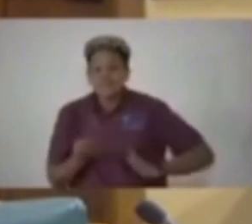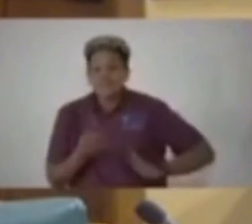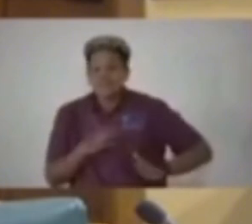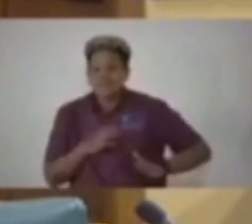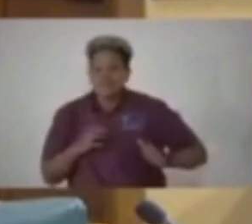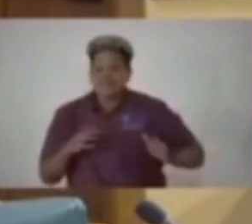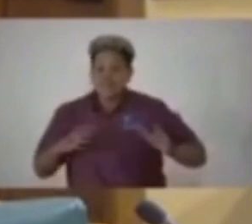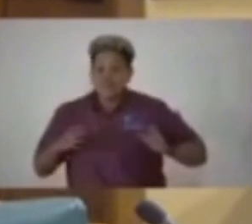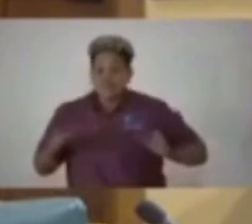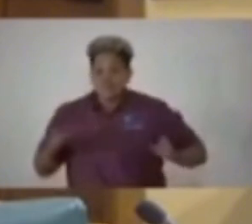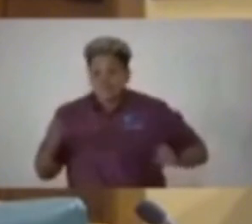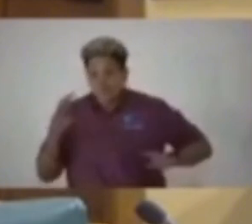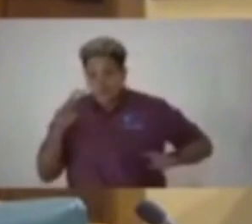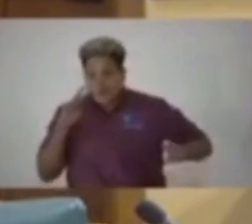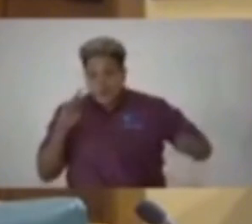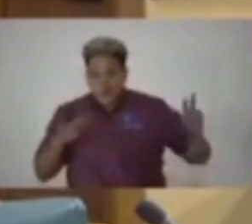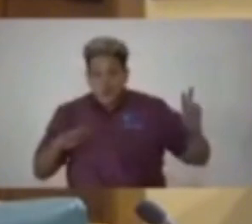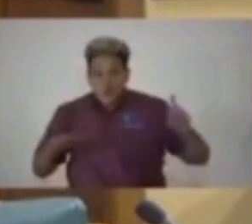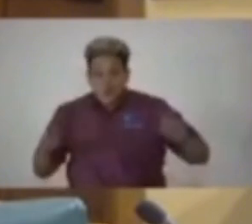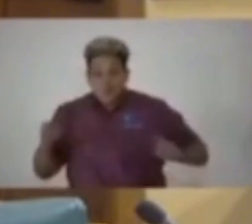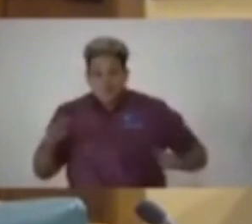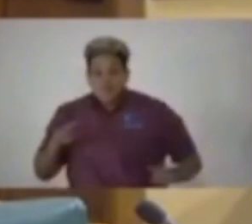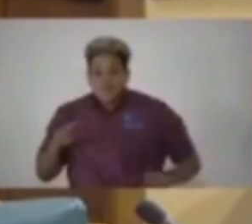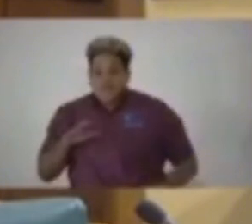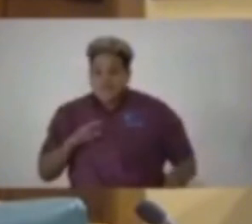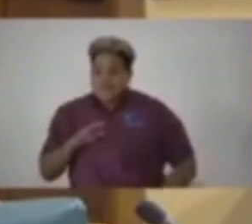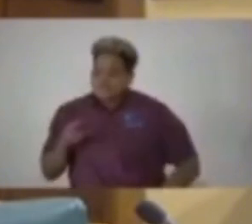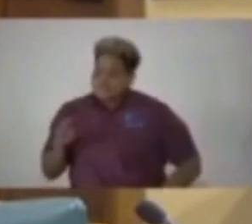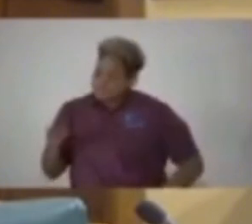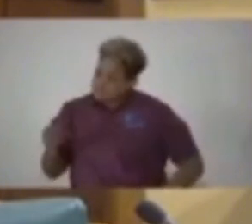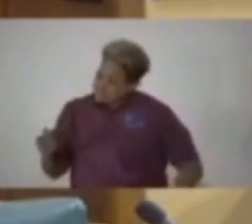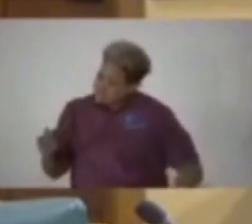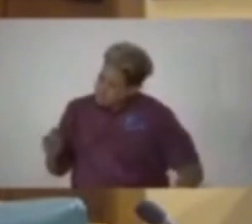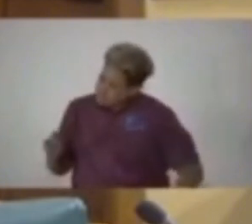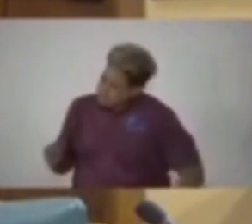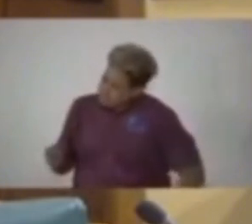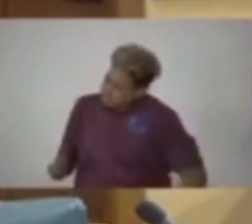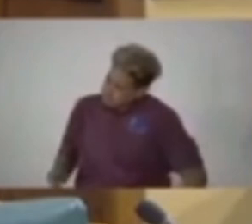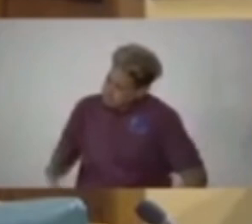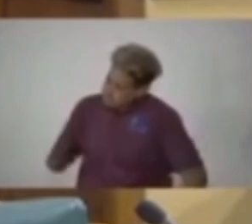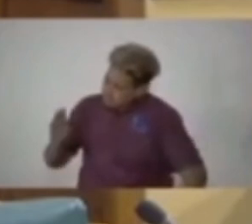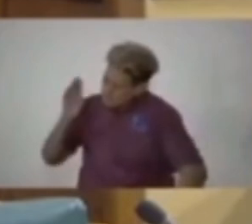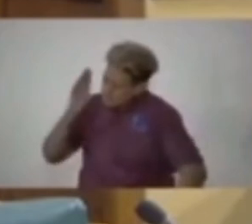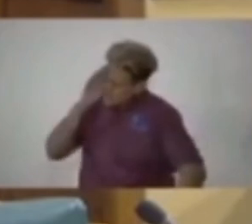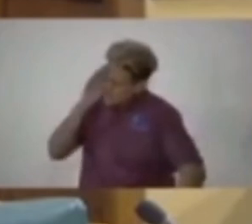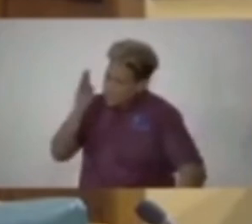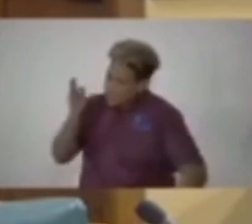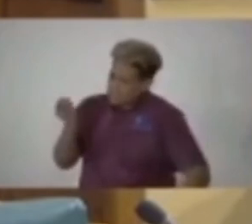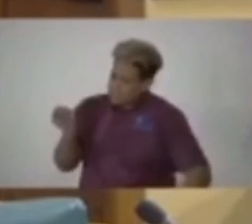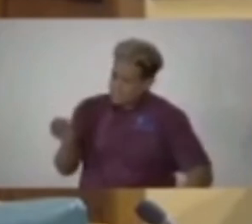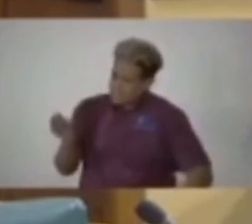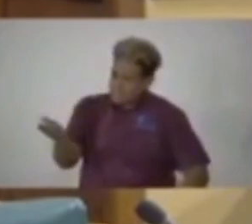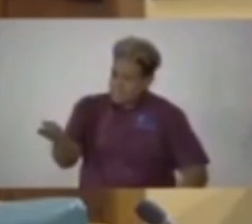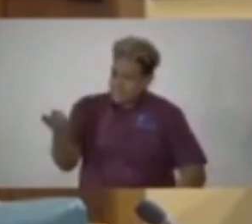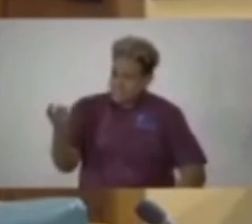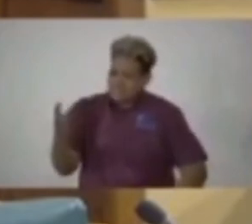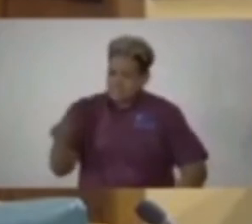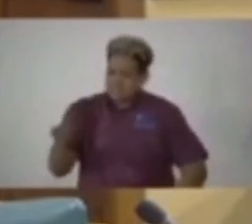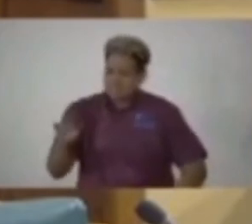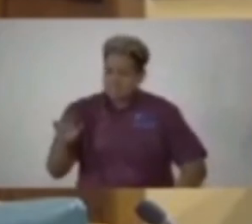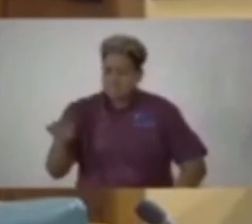opposition really want to get this report? I don't think so. Because all that they had to say,